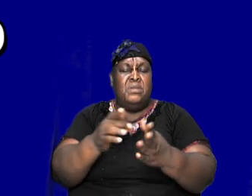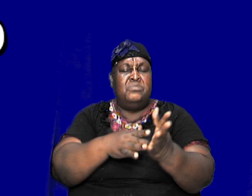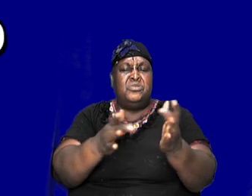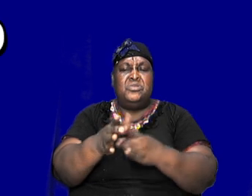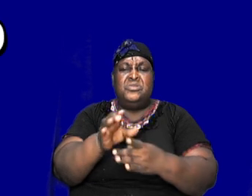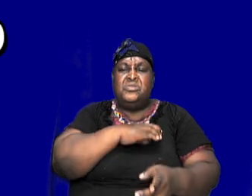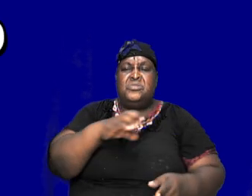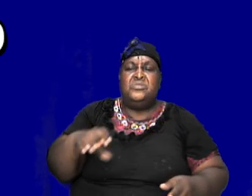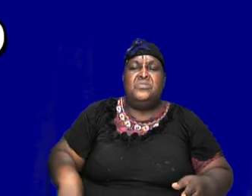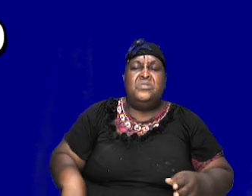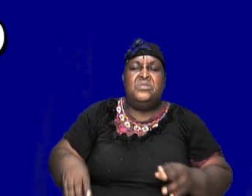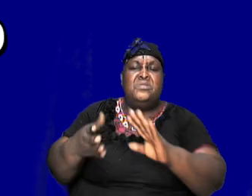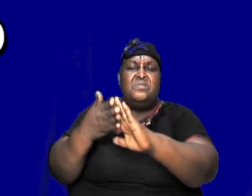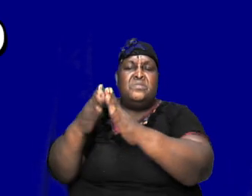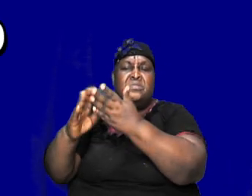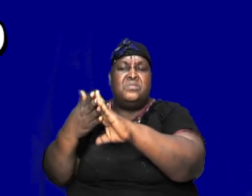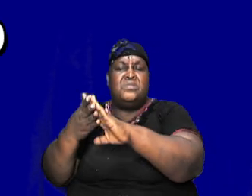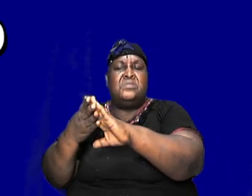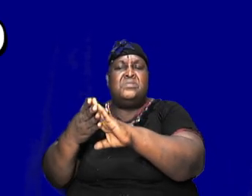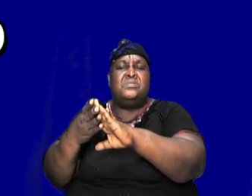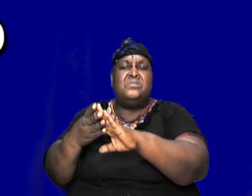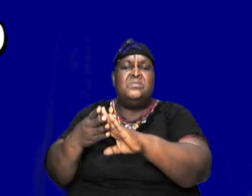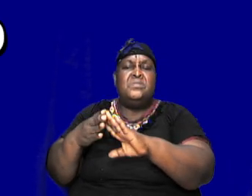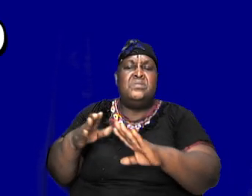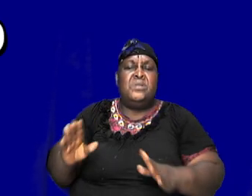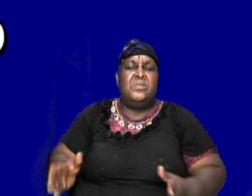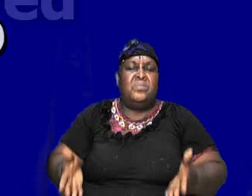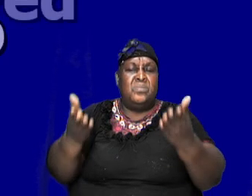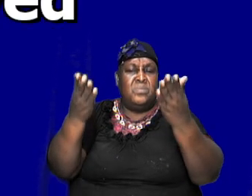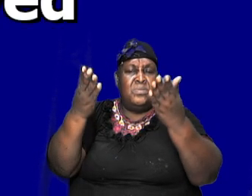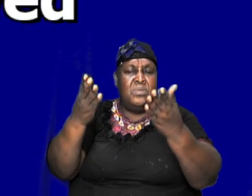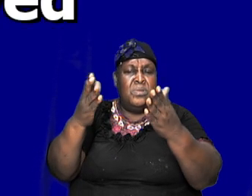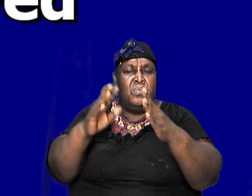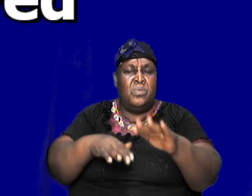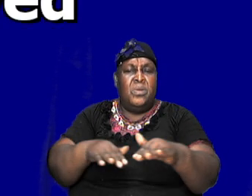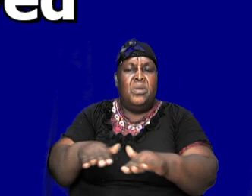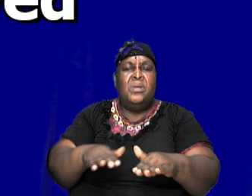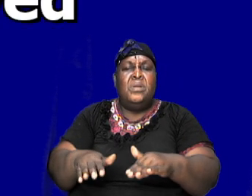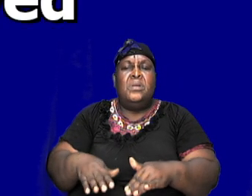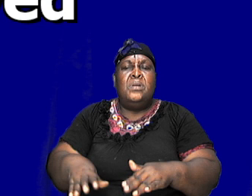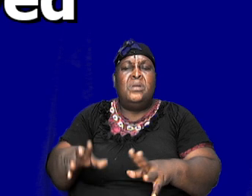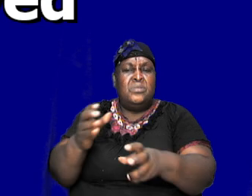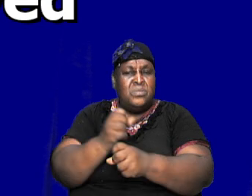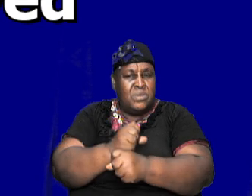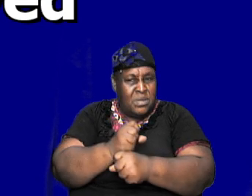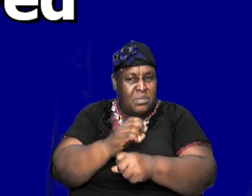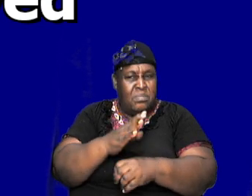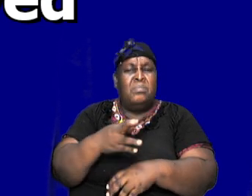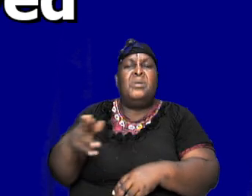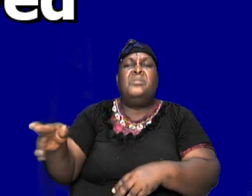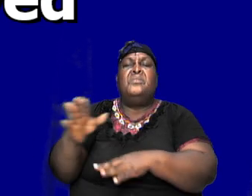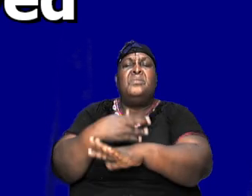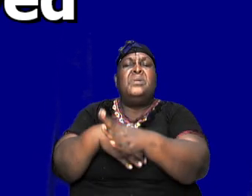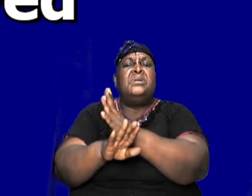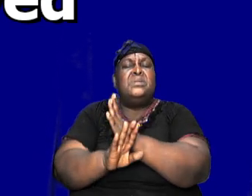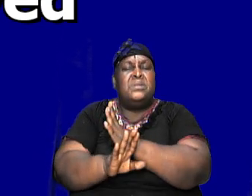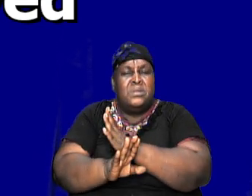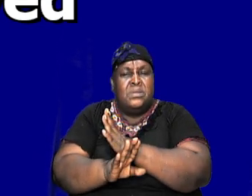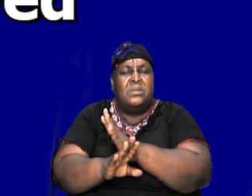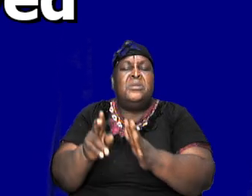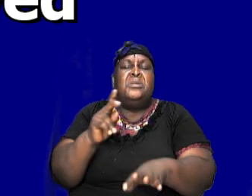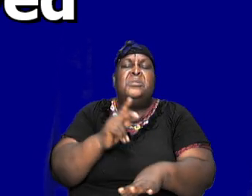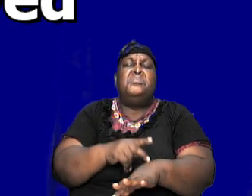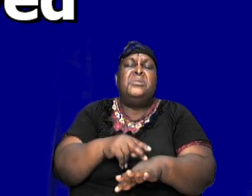Jesus Christ of Nazareth, rise up and walk." Let us look at verse 7 also. And he took him by the right hand. So Peter said, "Look